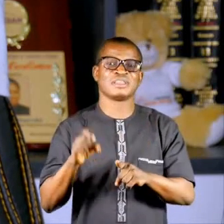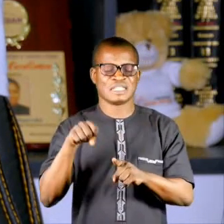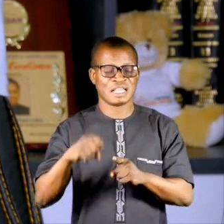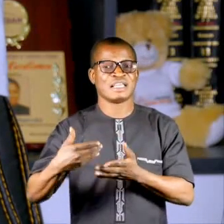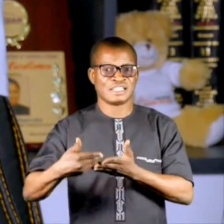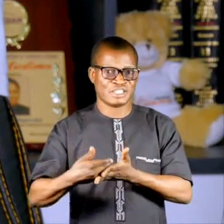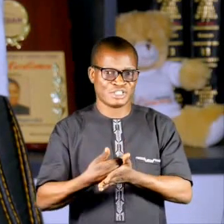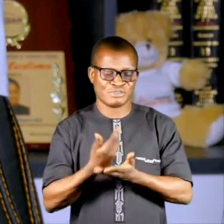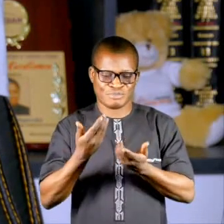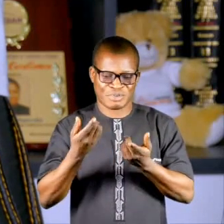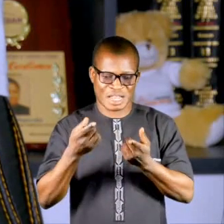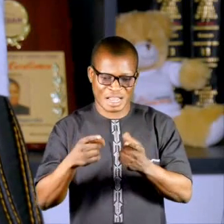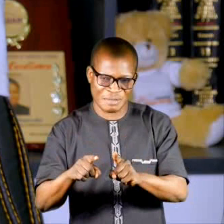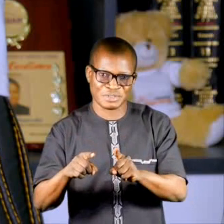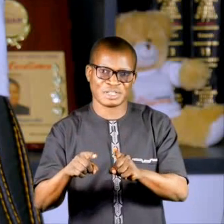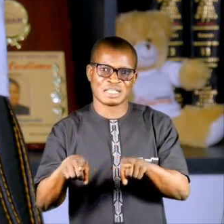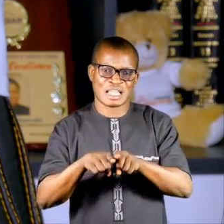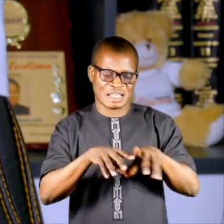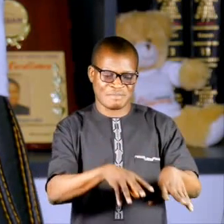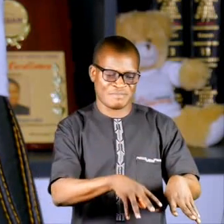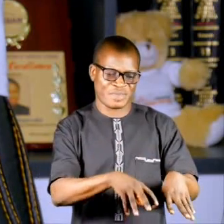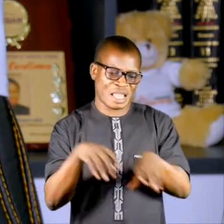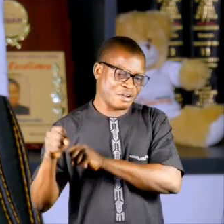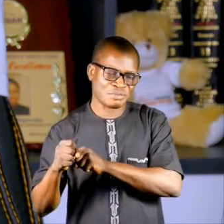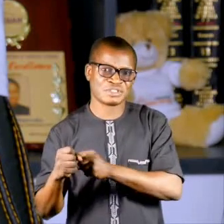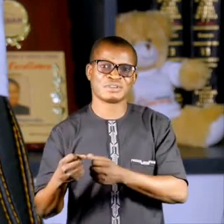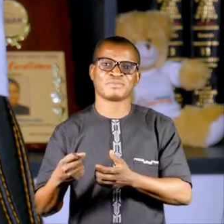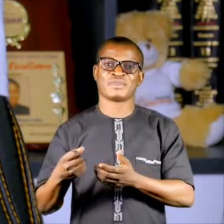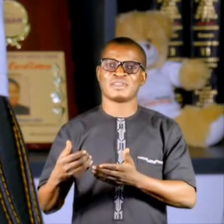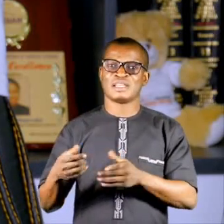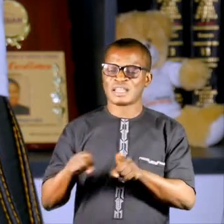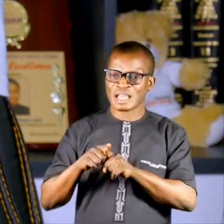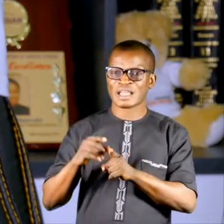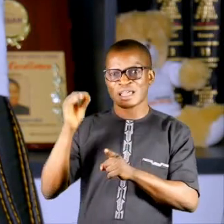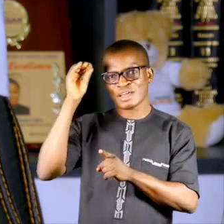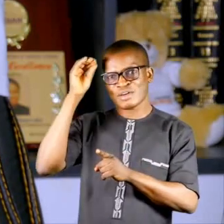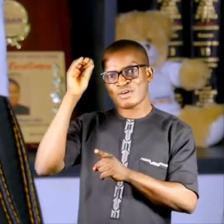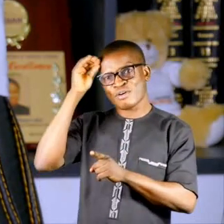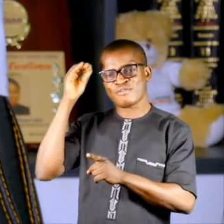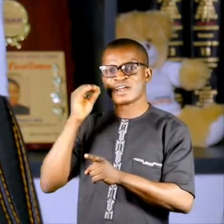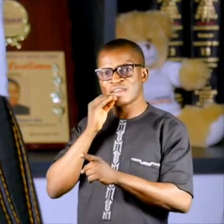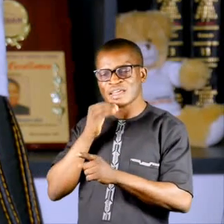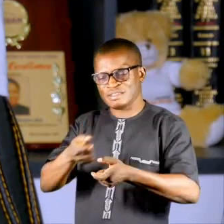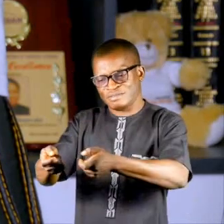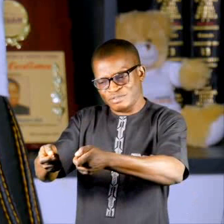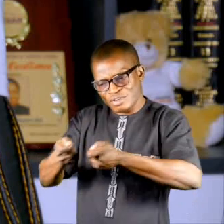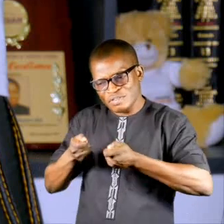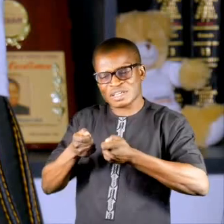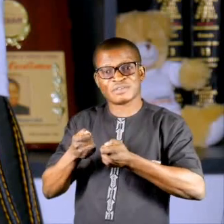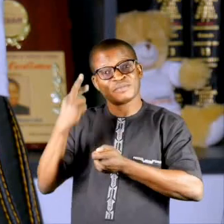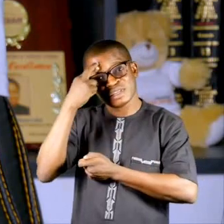see current trends like illegal adoption, orphanage trafficking.